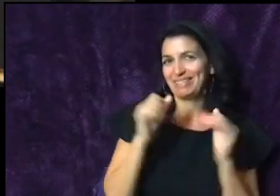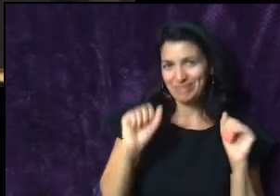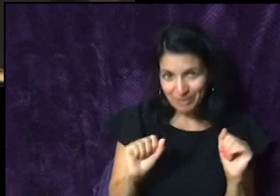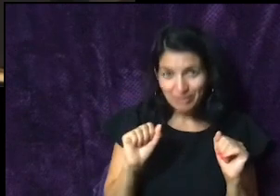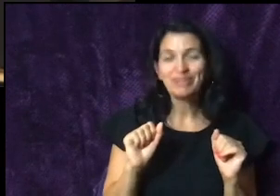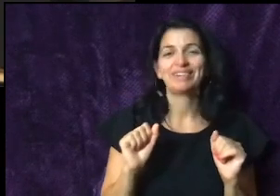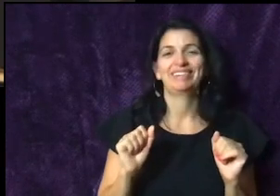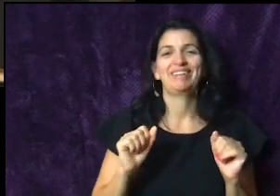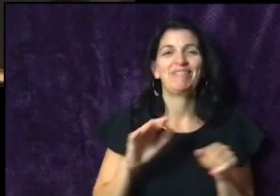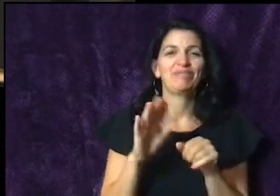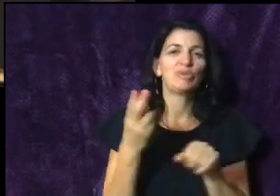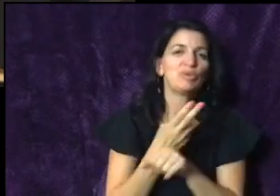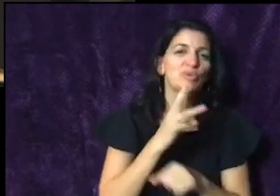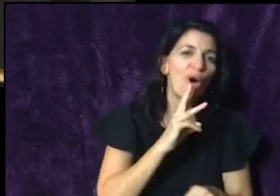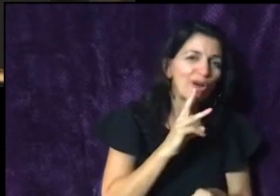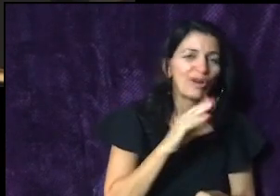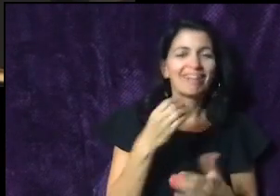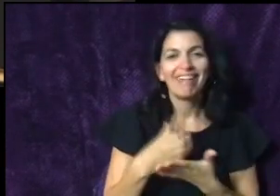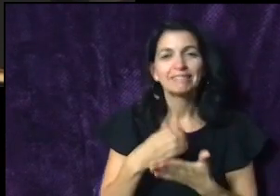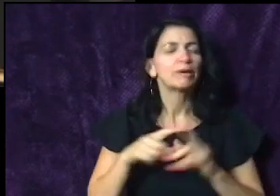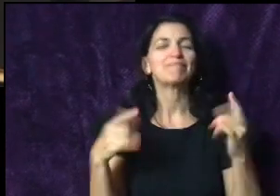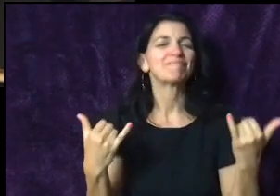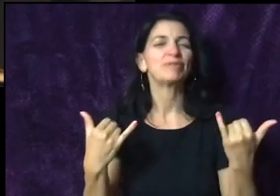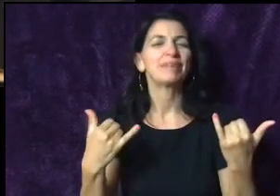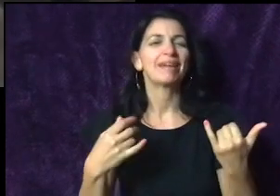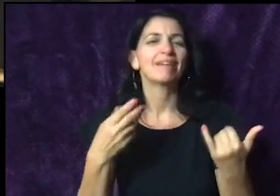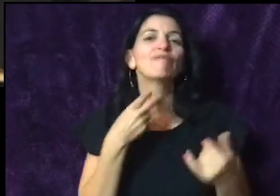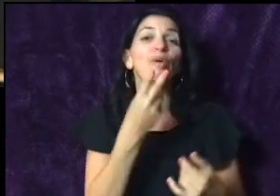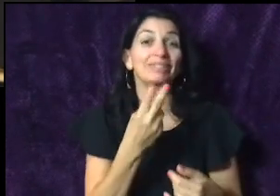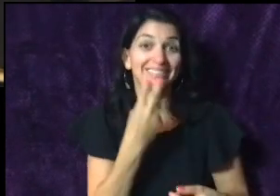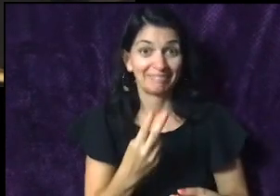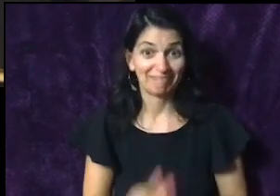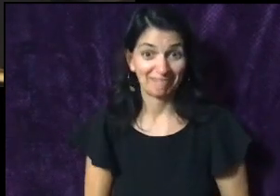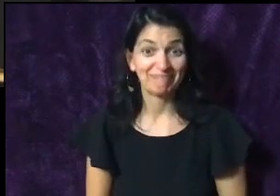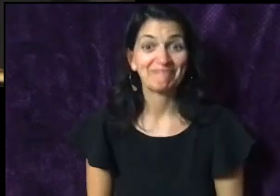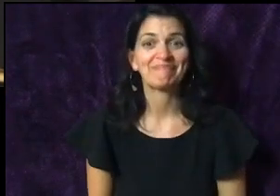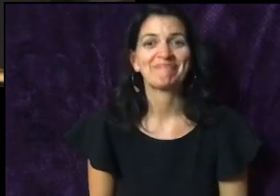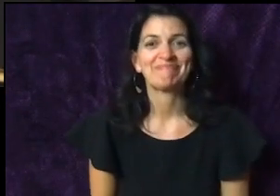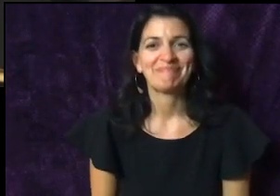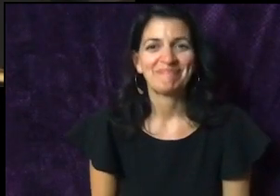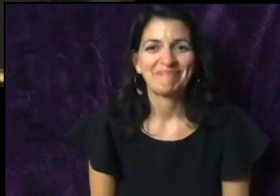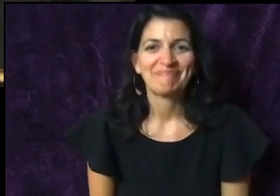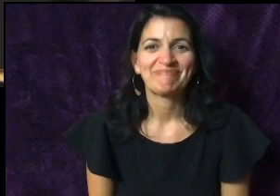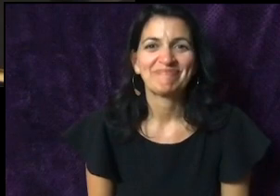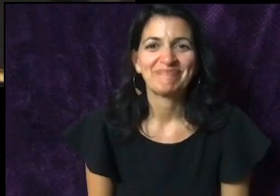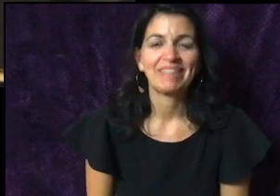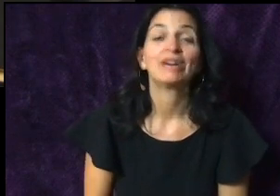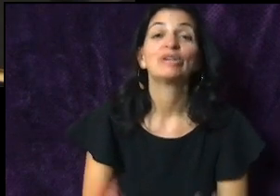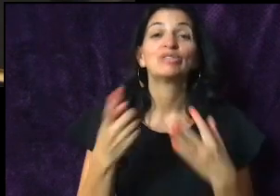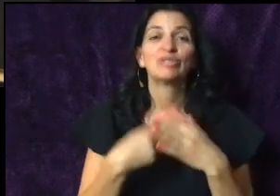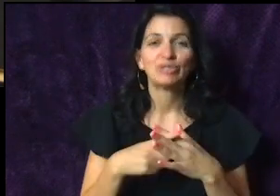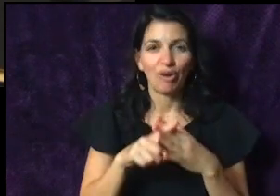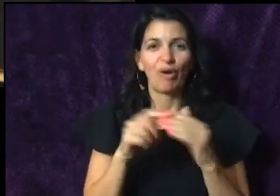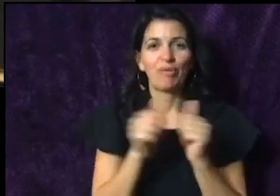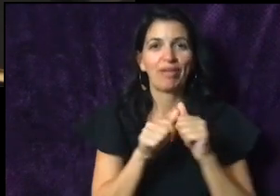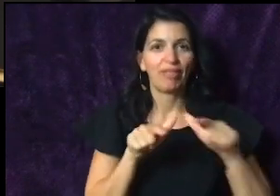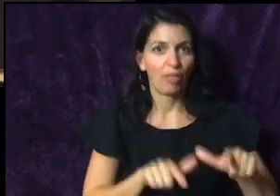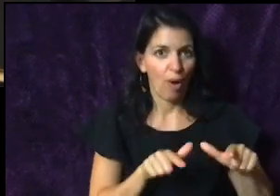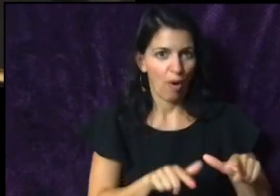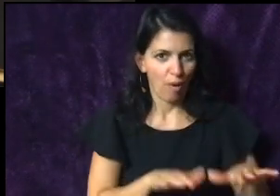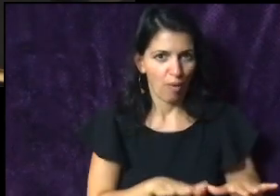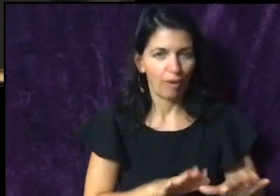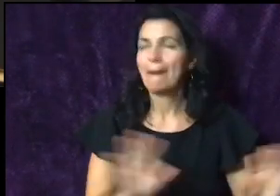glasses with water and you can use those too. But today, let's use our voices. So let's see, again, we're gonna have it start with a